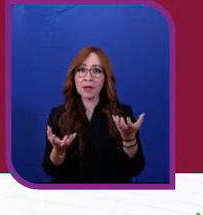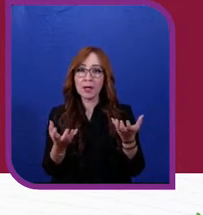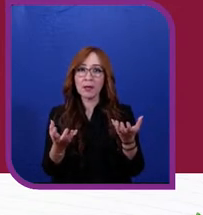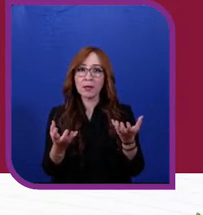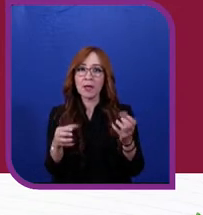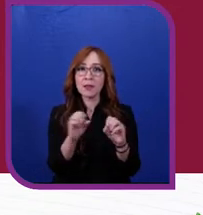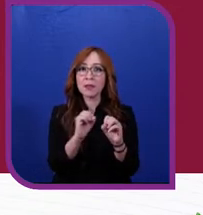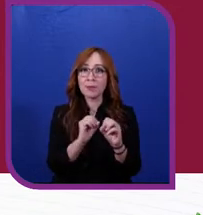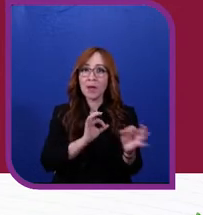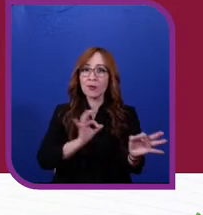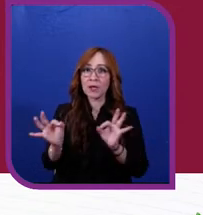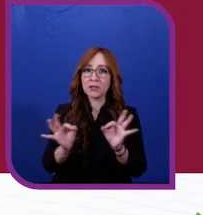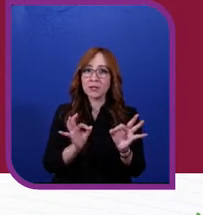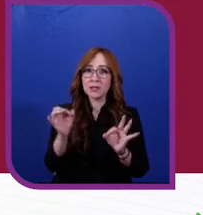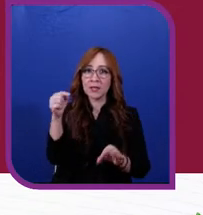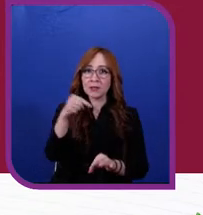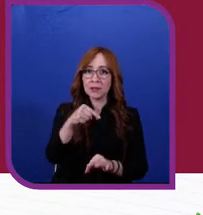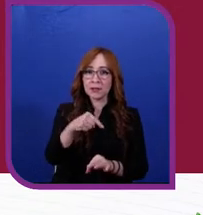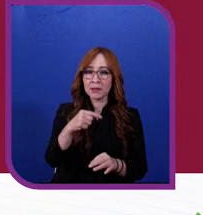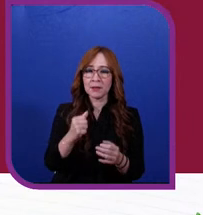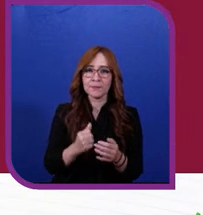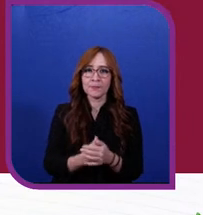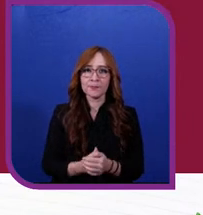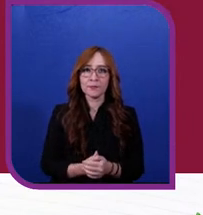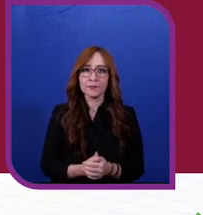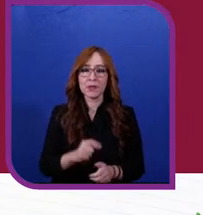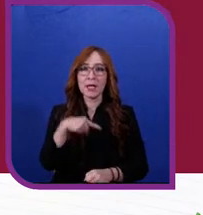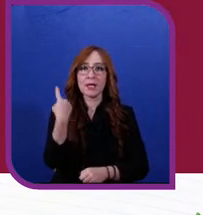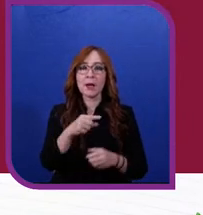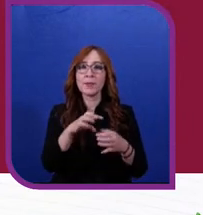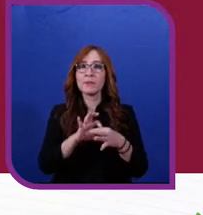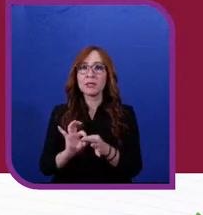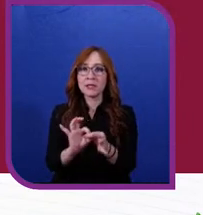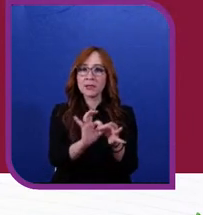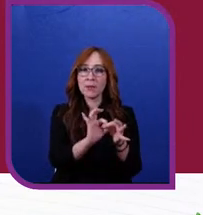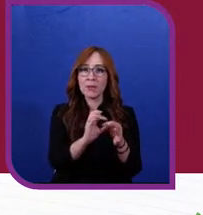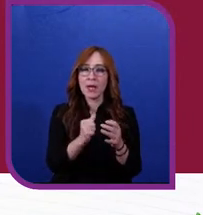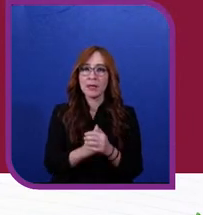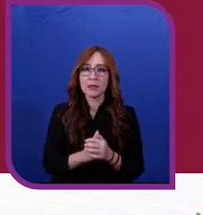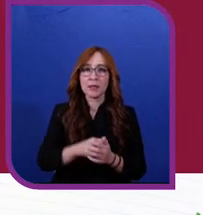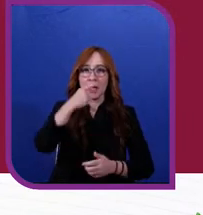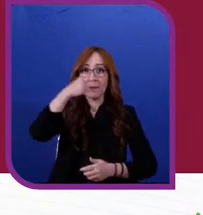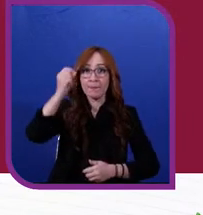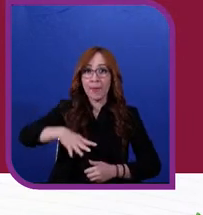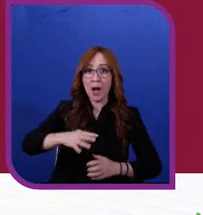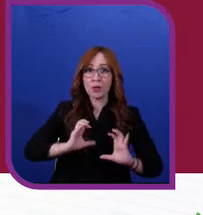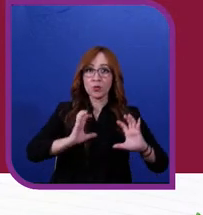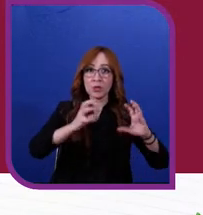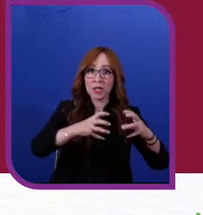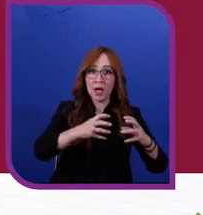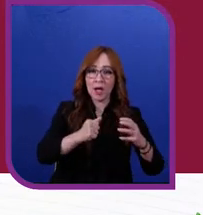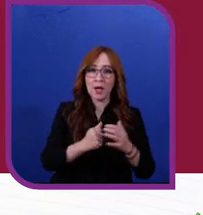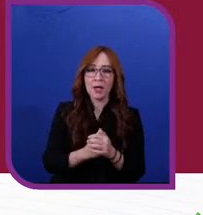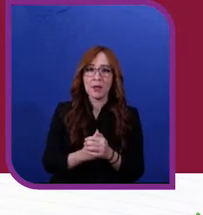ah World Bank Second of the Twist government swls FB to develop this